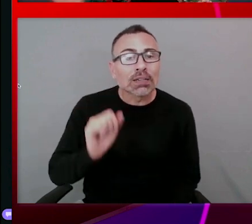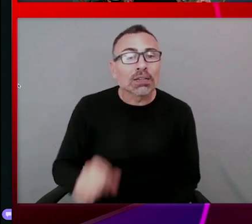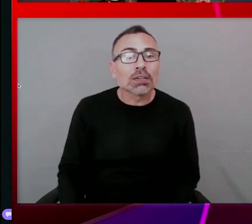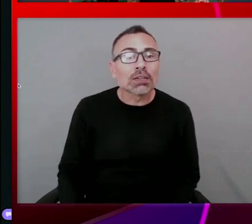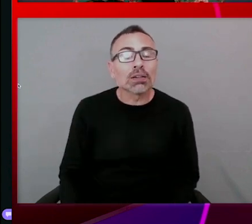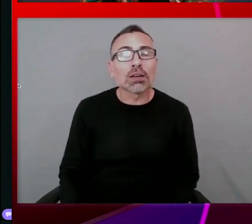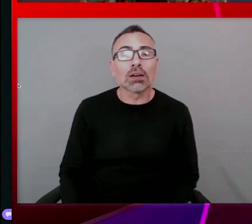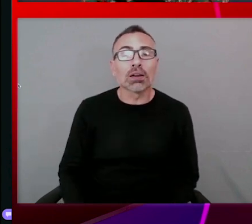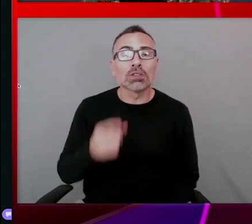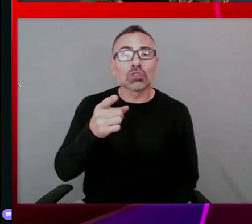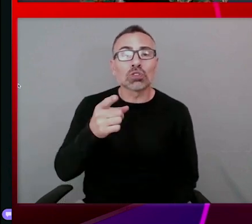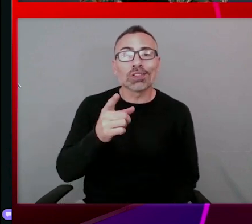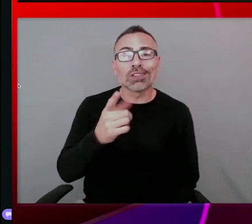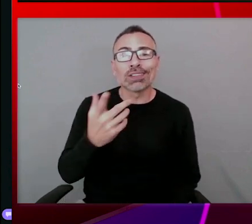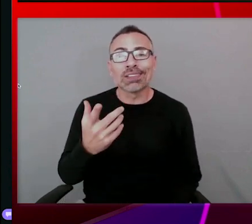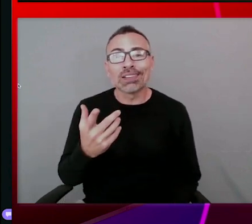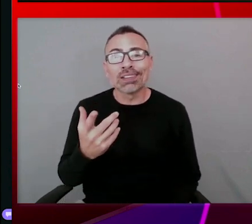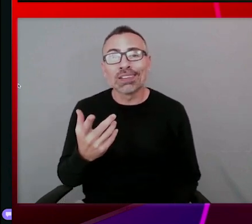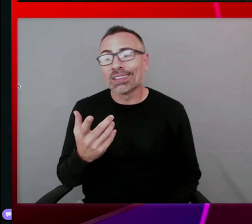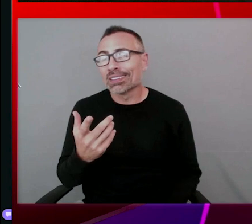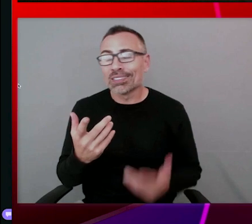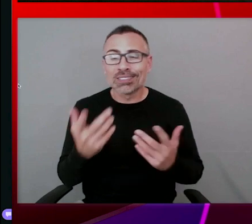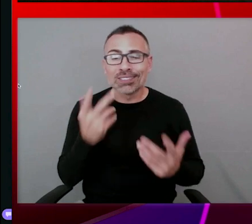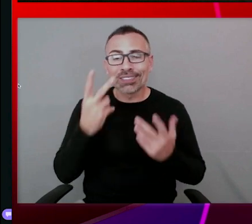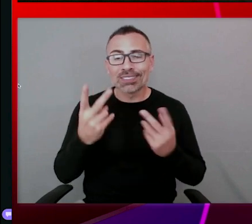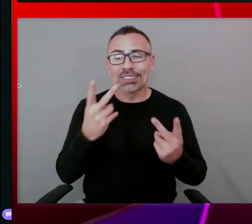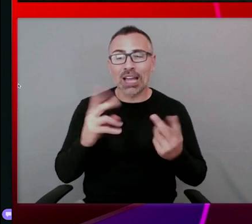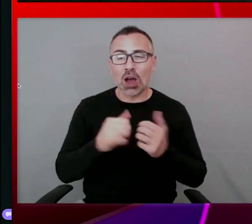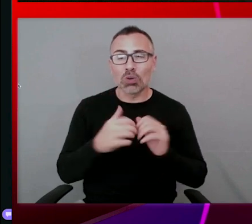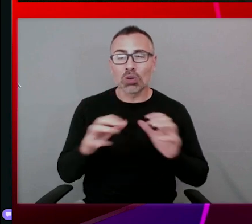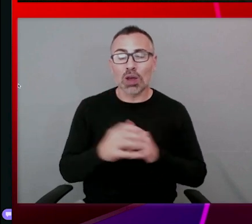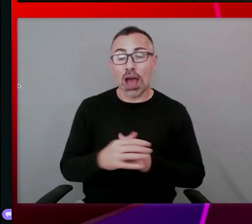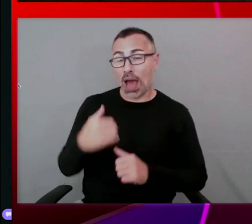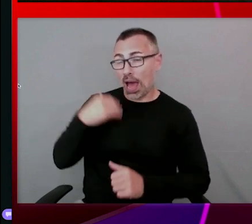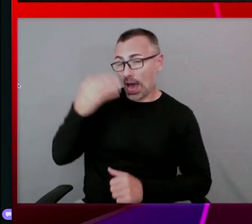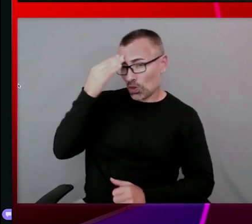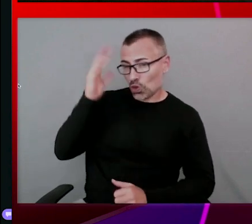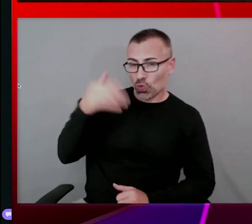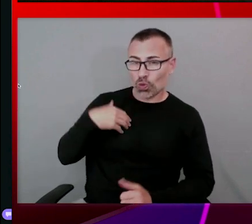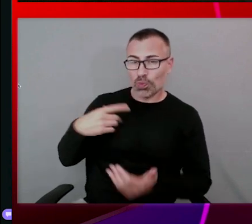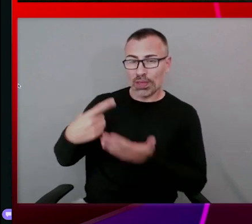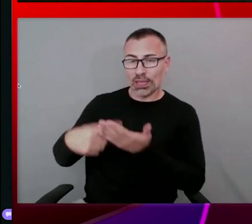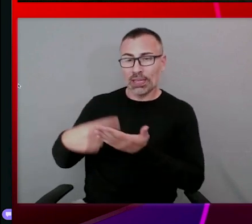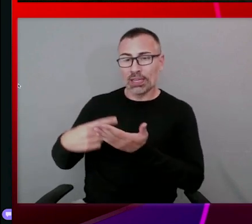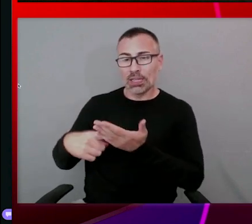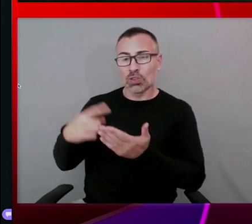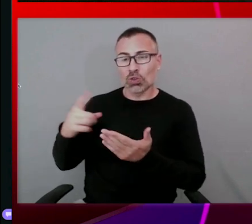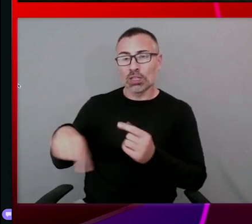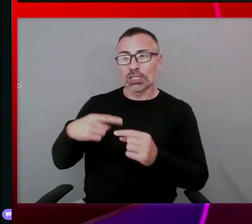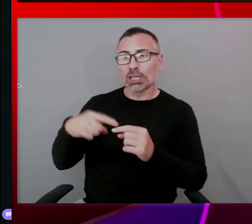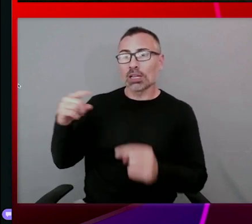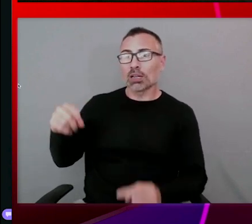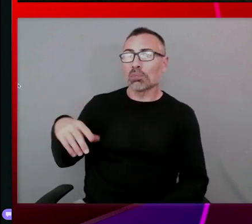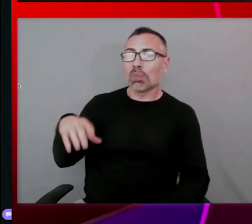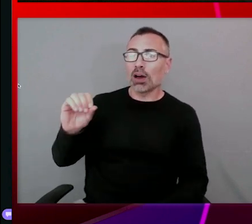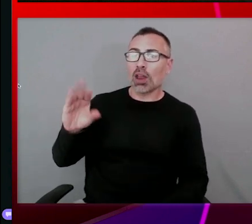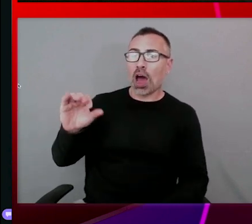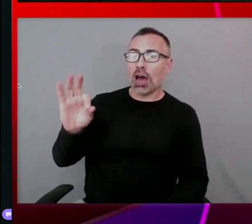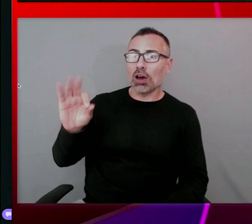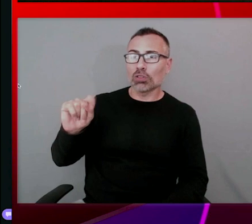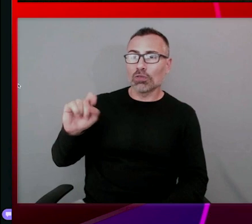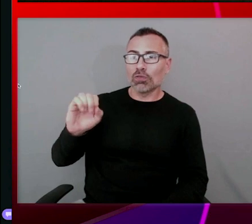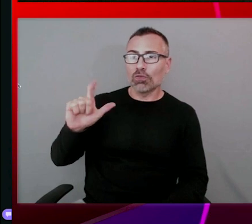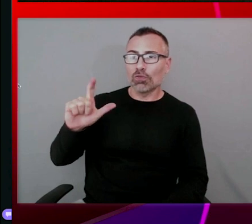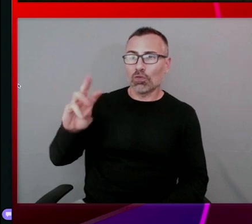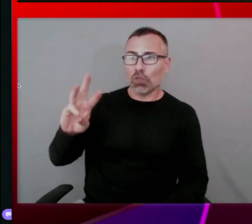just seamless. That's just cool, like because I know we're going to be talking about Airflow and its data connectors later on in a subsequent session, so stay tuned for that. So yeah,